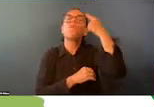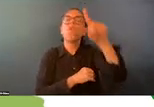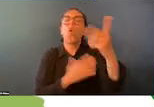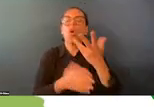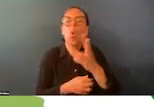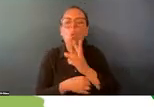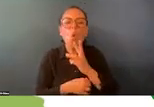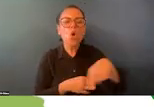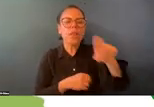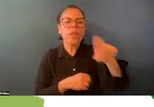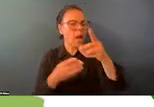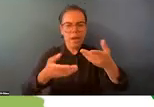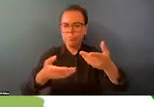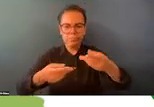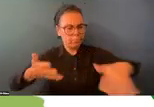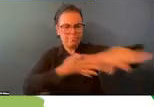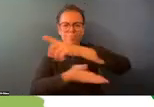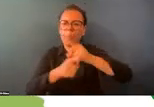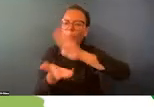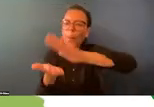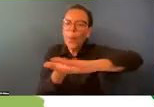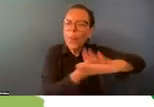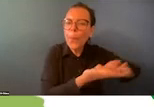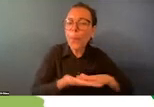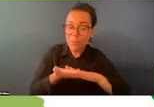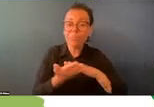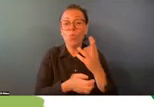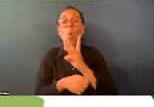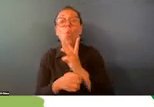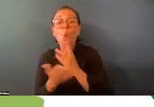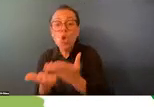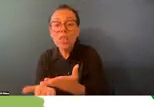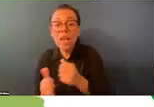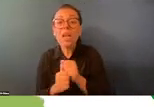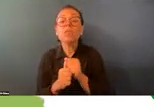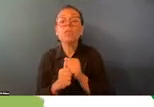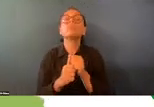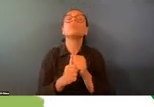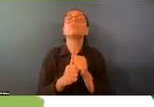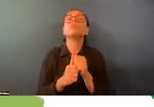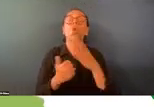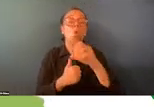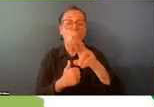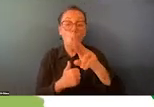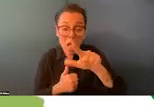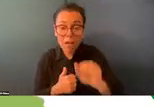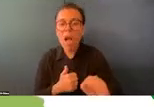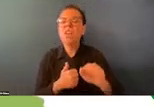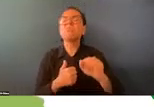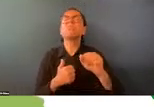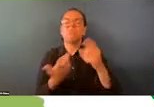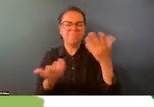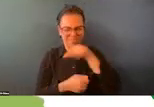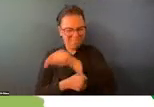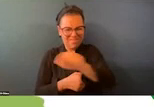and hygiene conditions and reduce the risk of waterborne diseases such as cholera and typhoid. Next